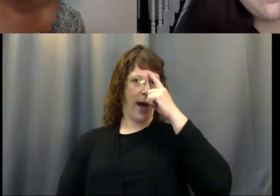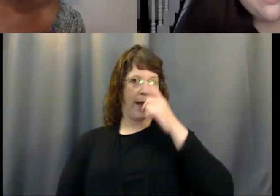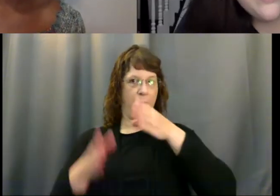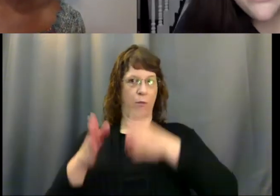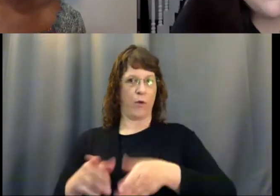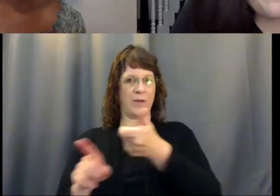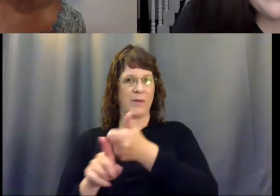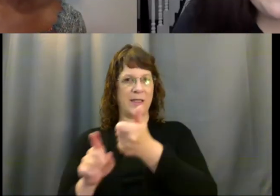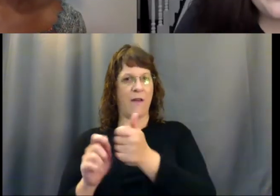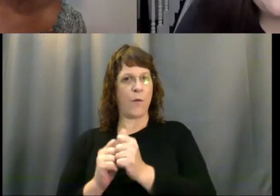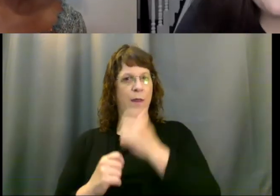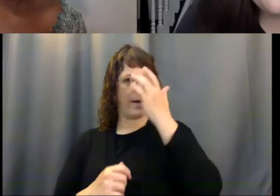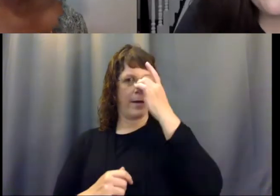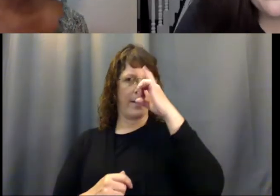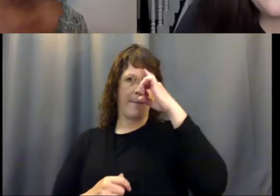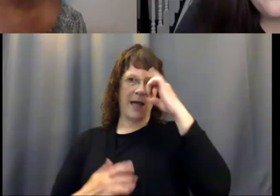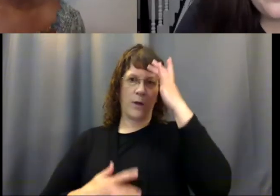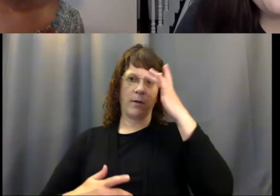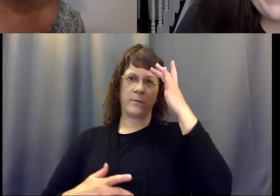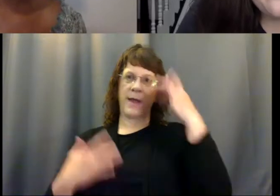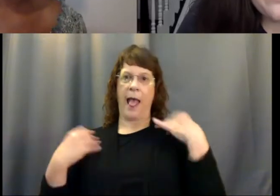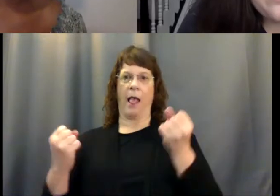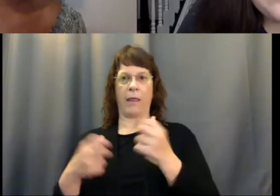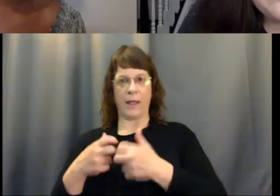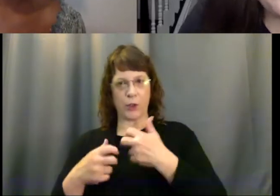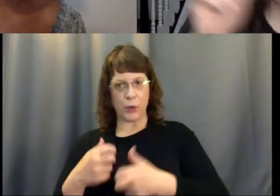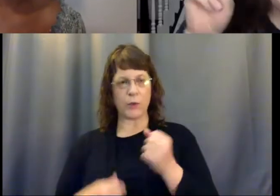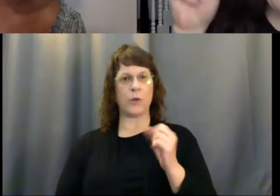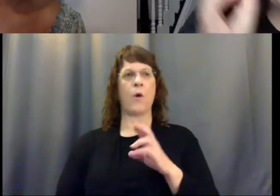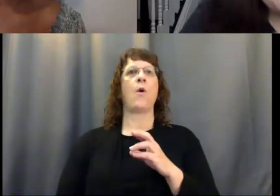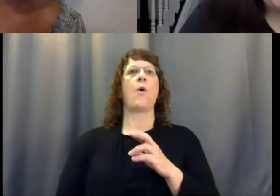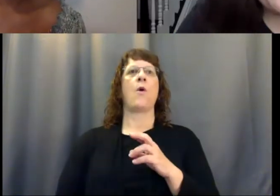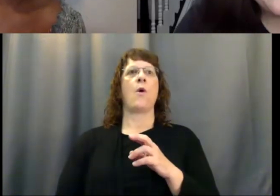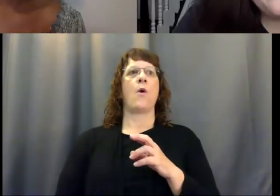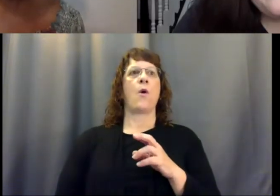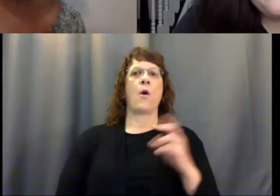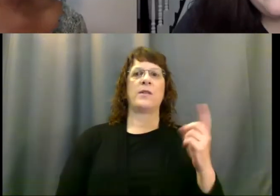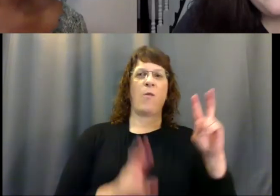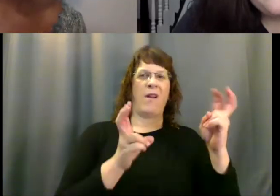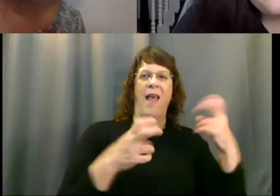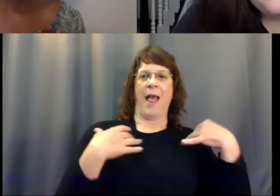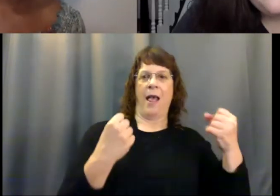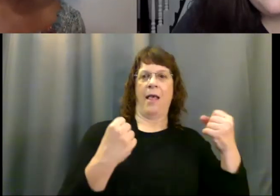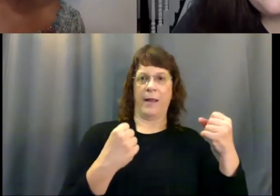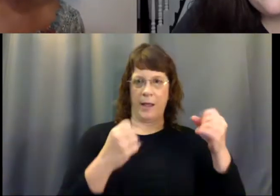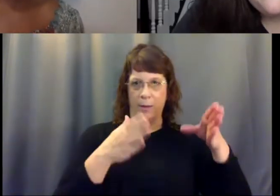health issues, various mental health issues, or that of a healthy person?